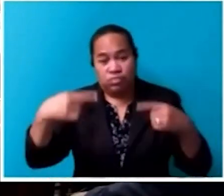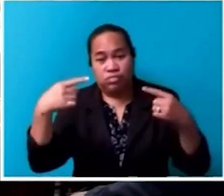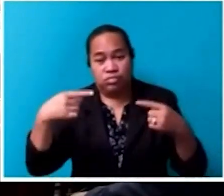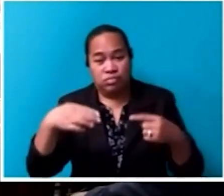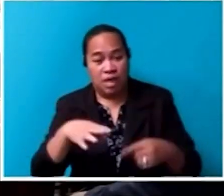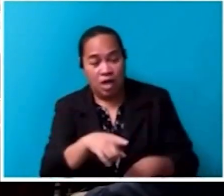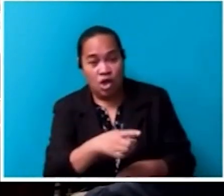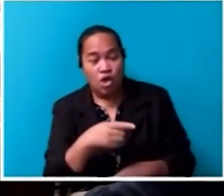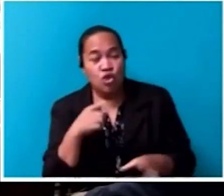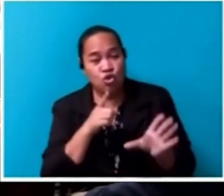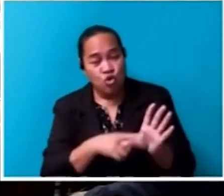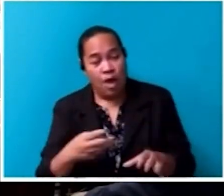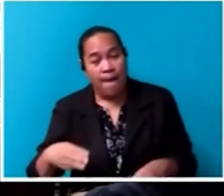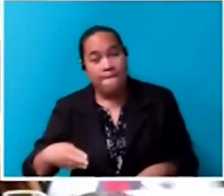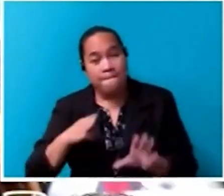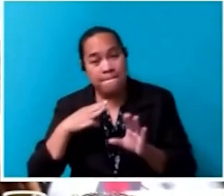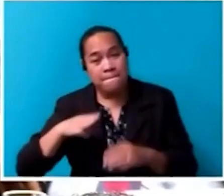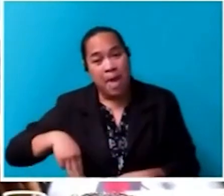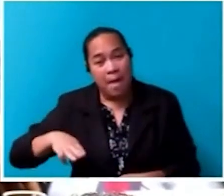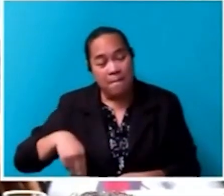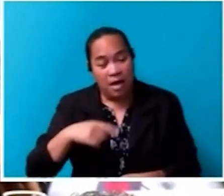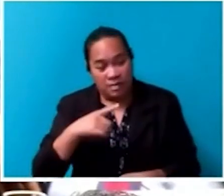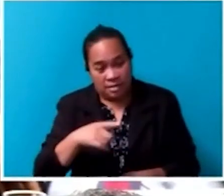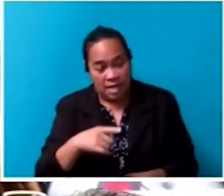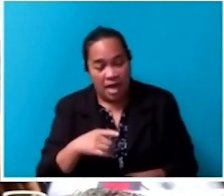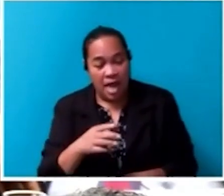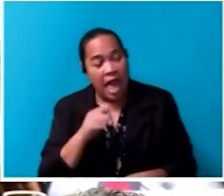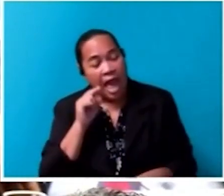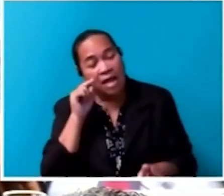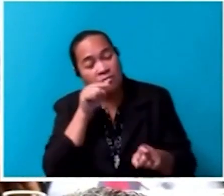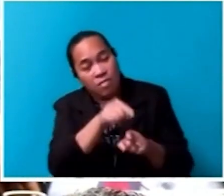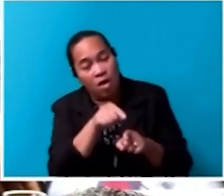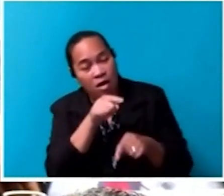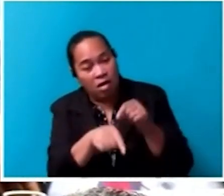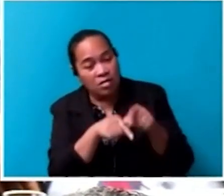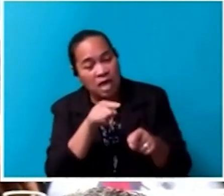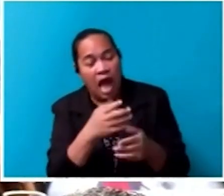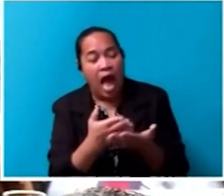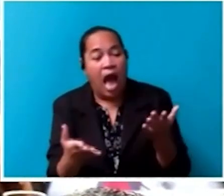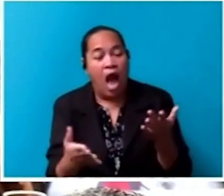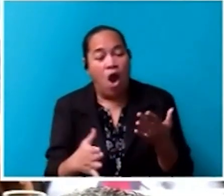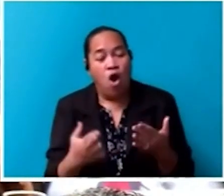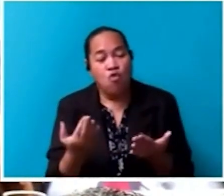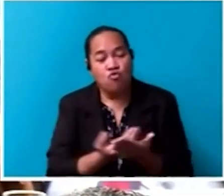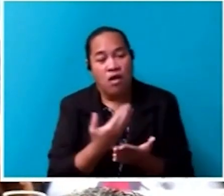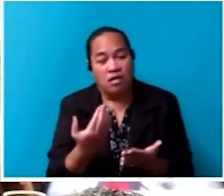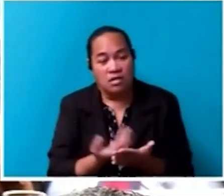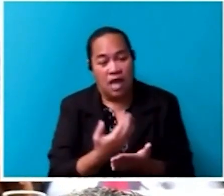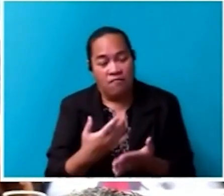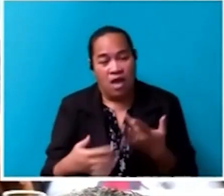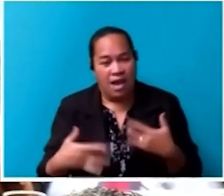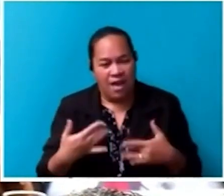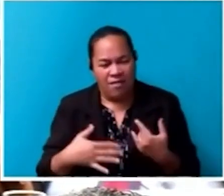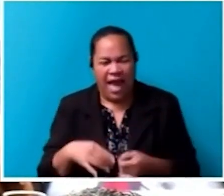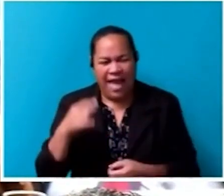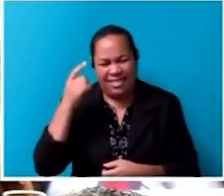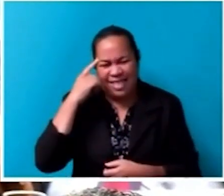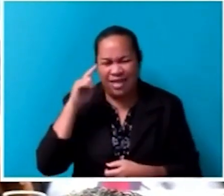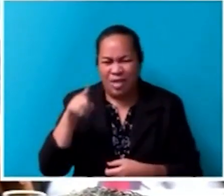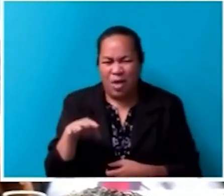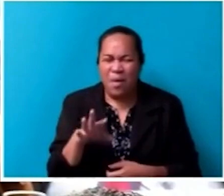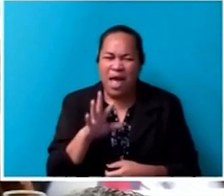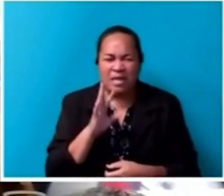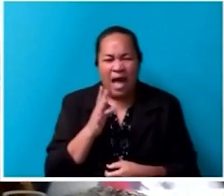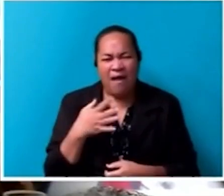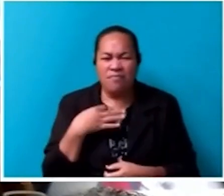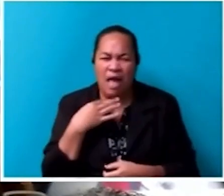that pointed out ways in which lives could be saved. I think that was belittling. You have too many old daddy-faddies there. You